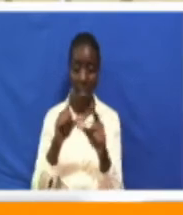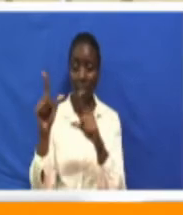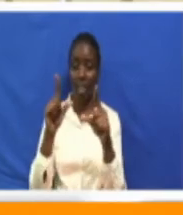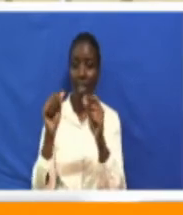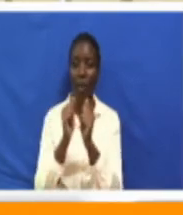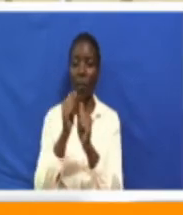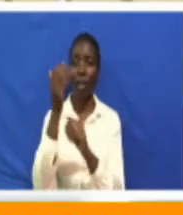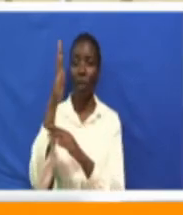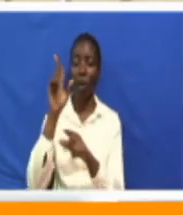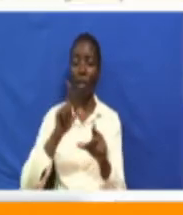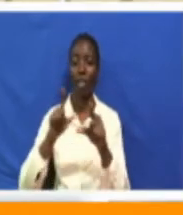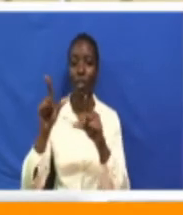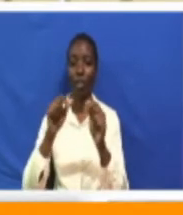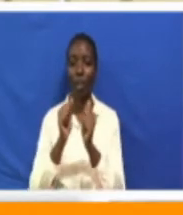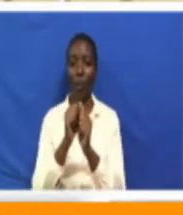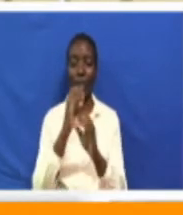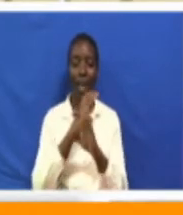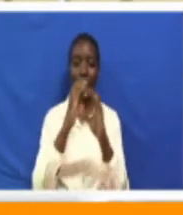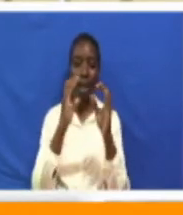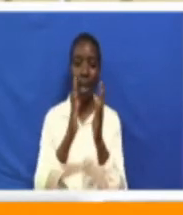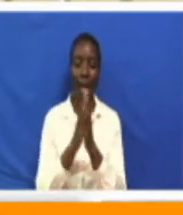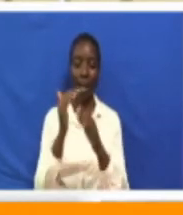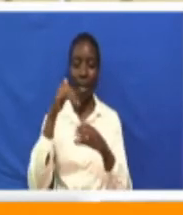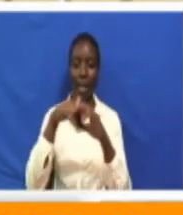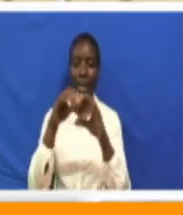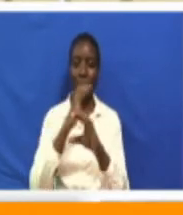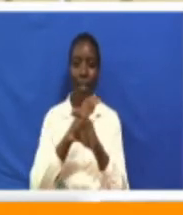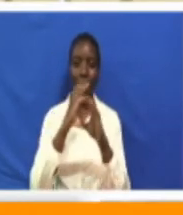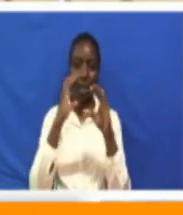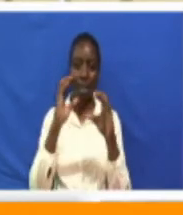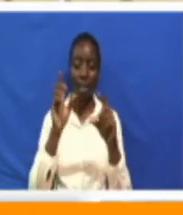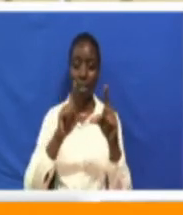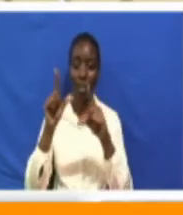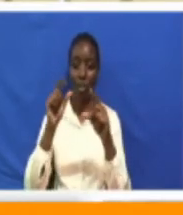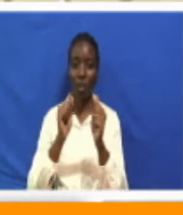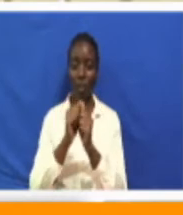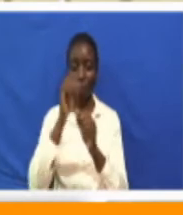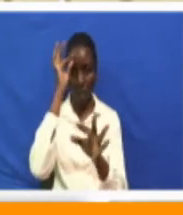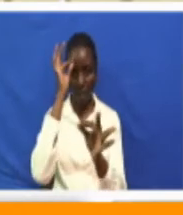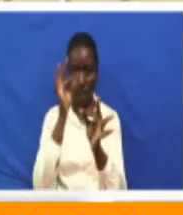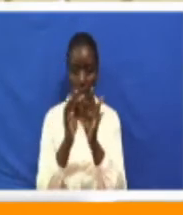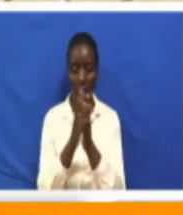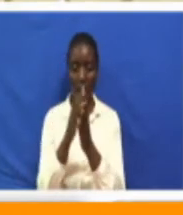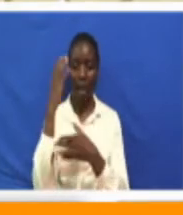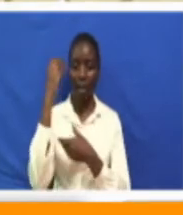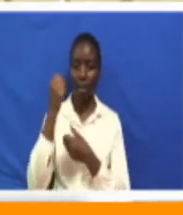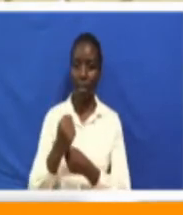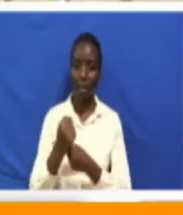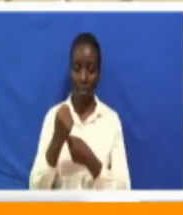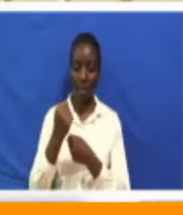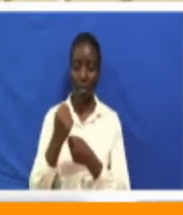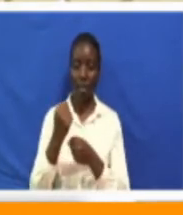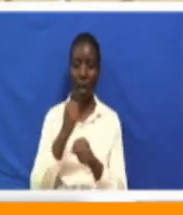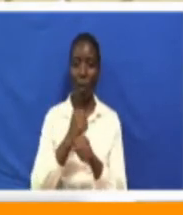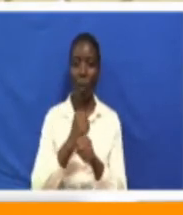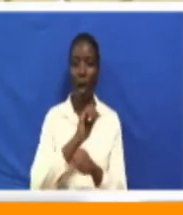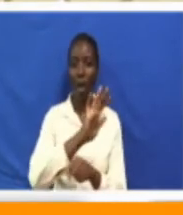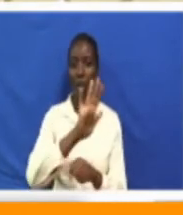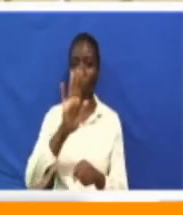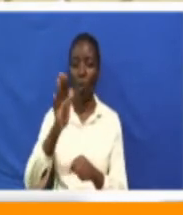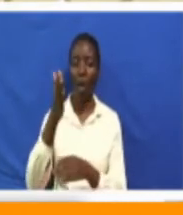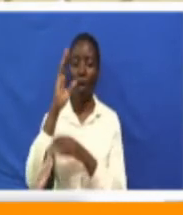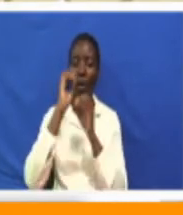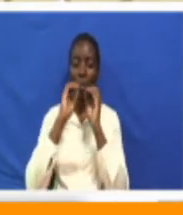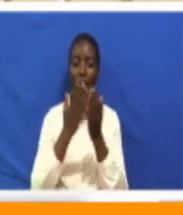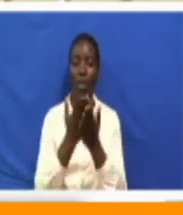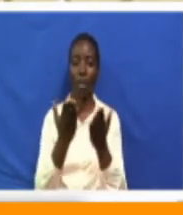with God Walk with Christ and in Christ walk by faith and trust your work so